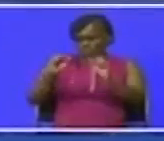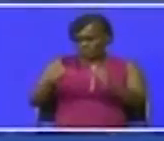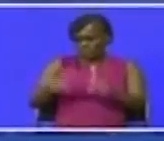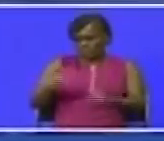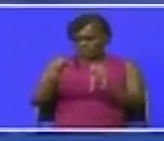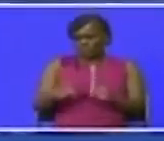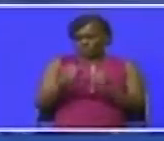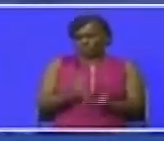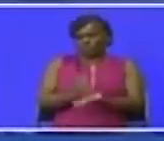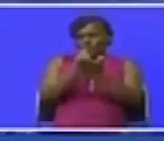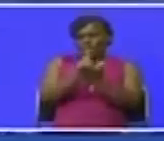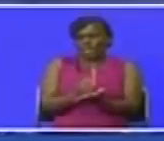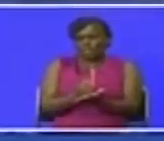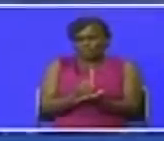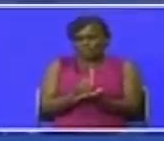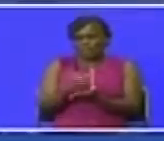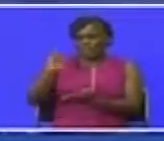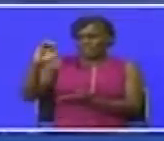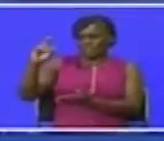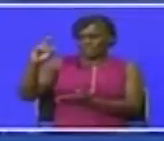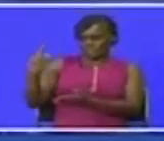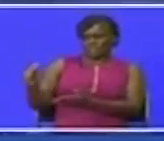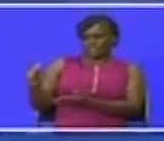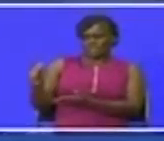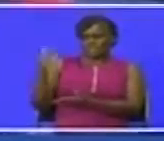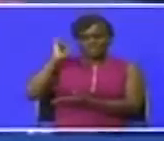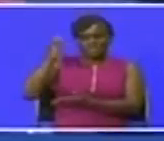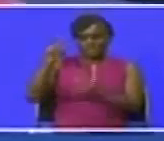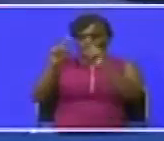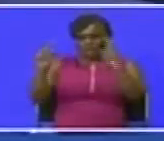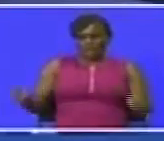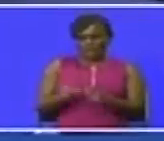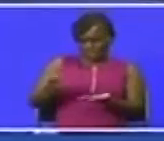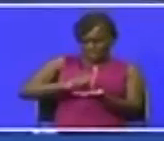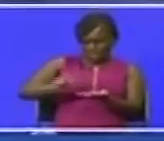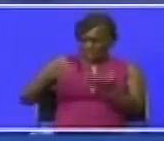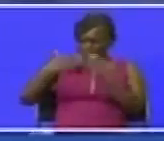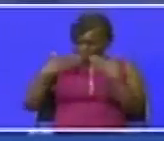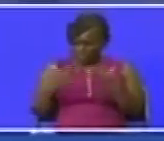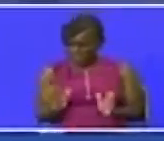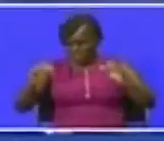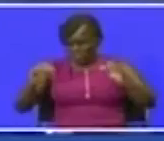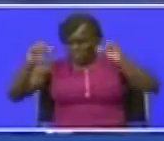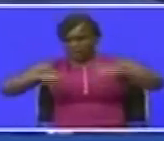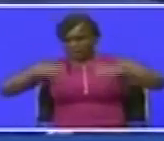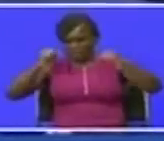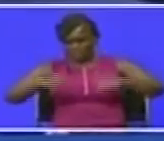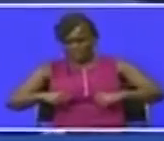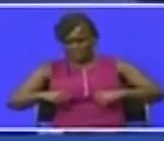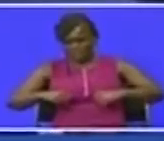to facilitate this RCTG and the yellow card as well. We have signed the